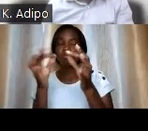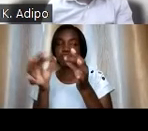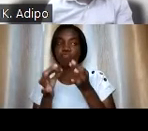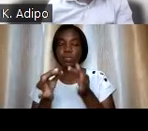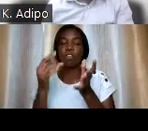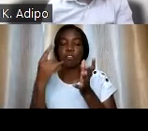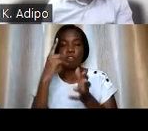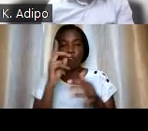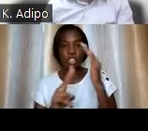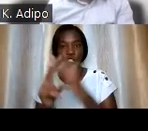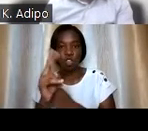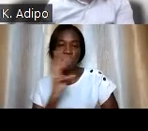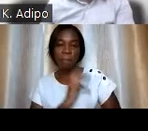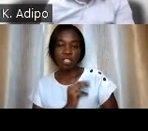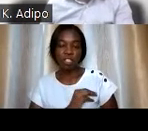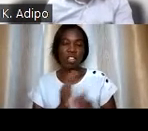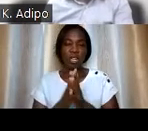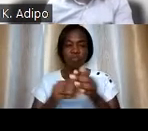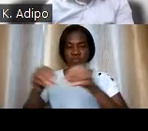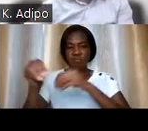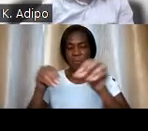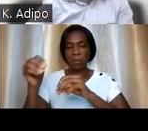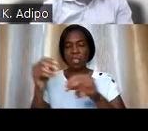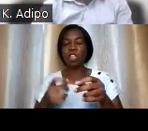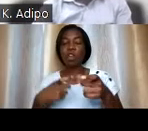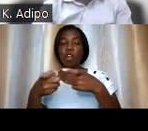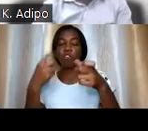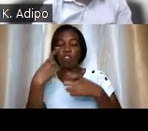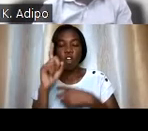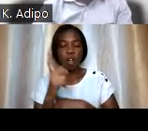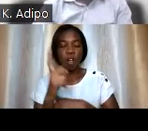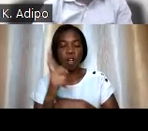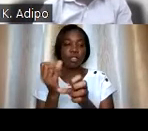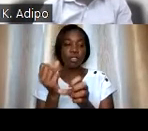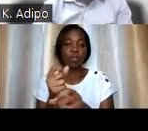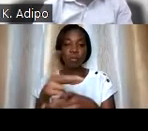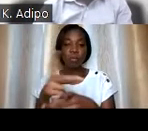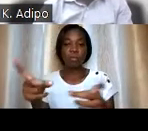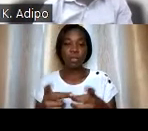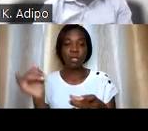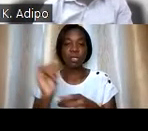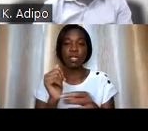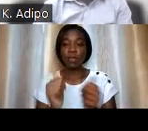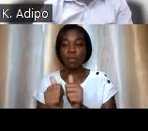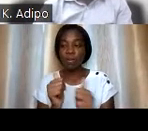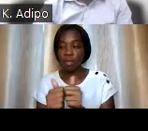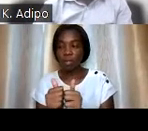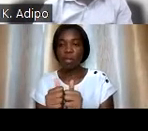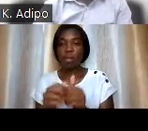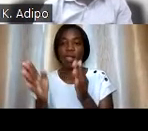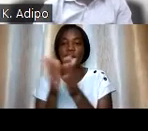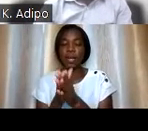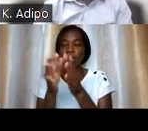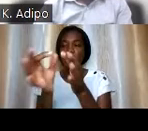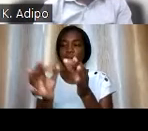strategy, driving the organization to where it's expected to be, leadership is equally accountable for